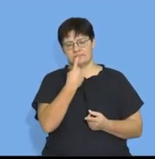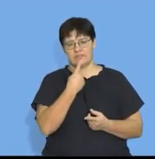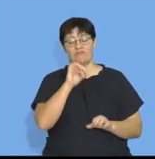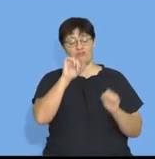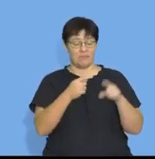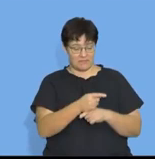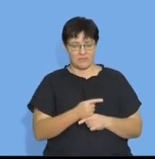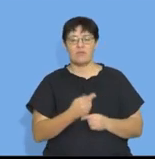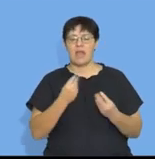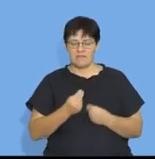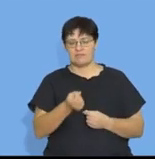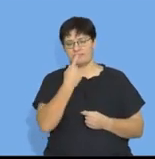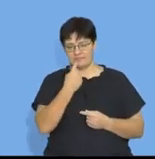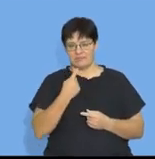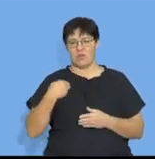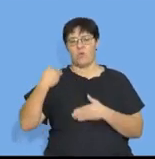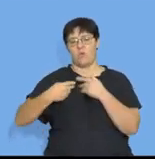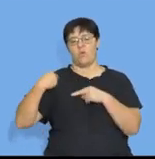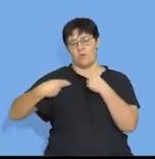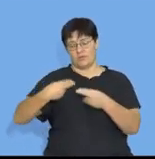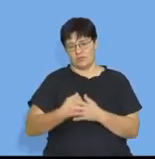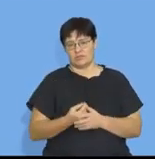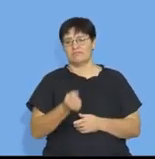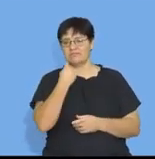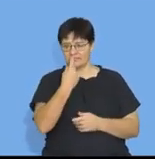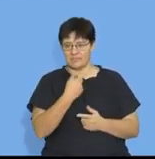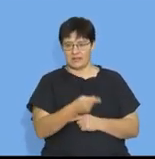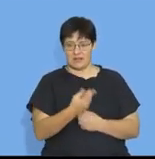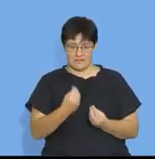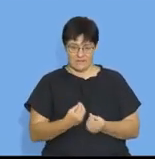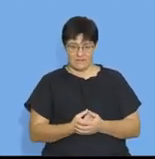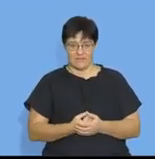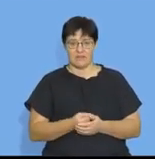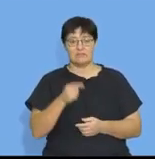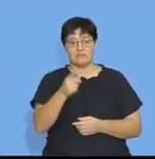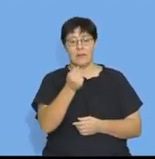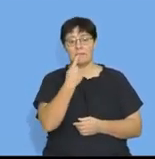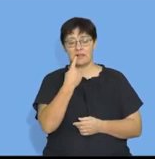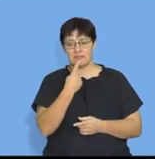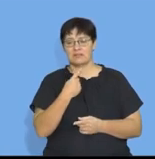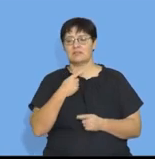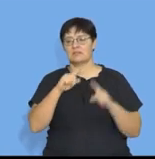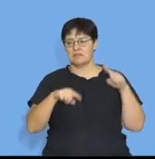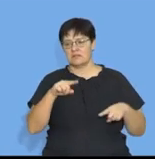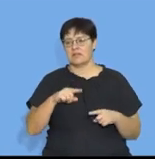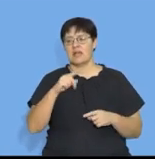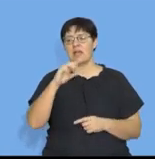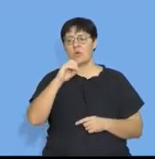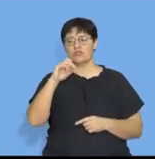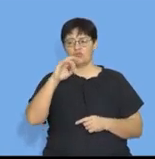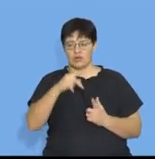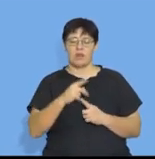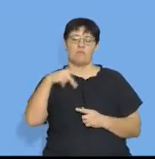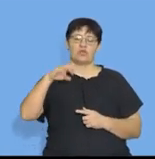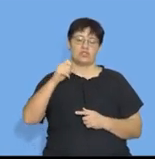We also, guys, as we wrap this section up, we have hormones that are used, and we have the contraceptive pill. And these pills contain a combination